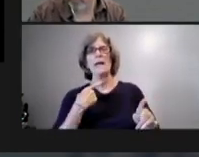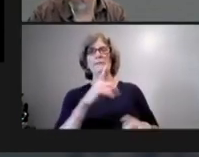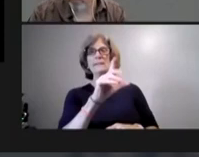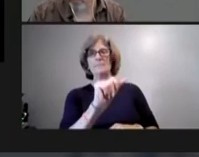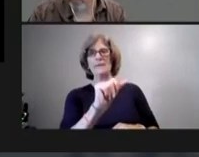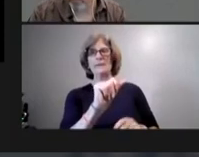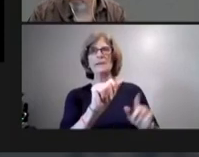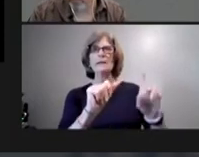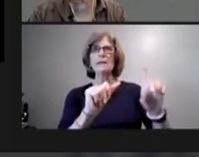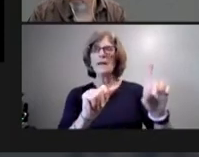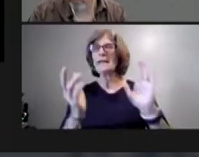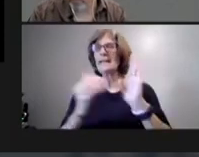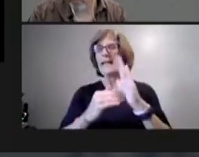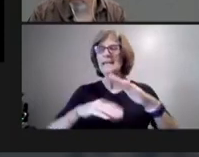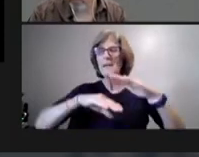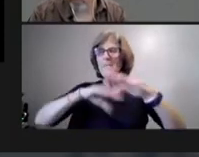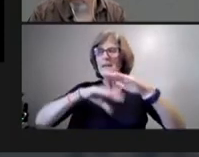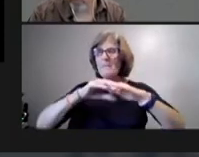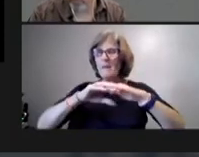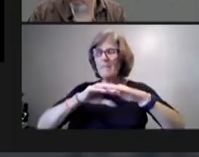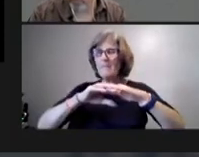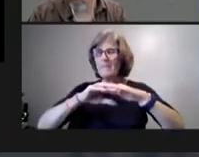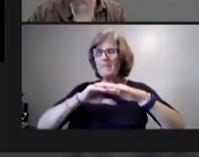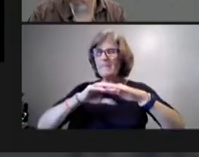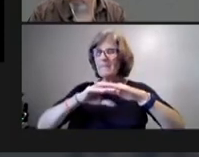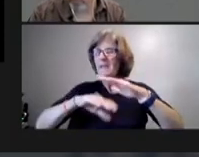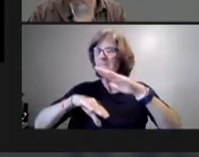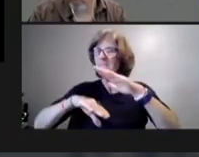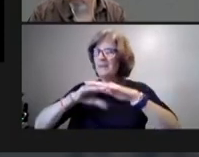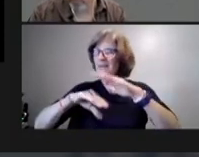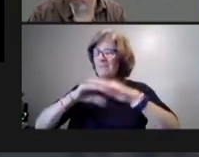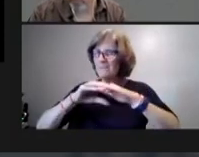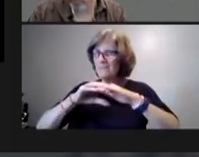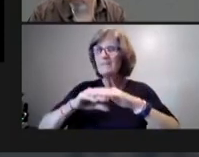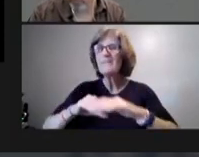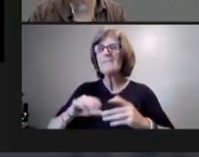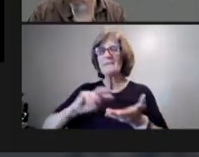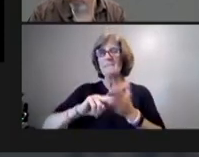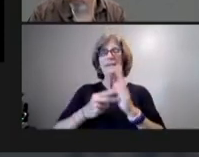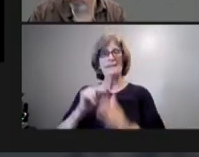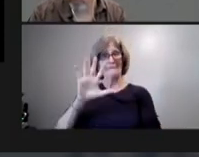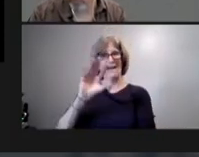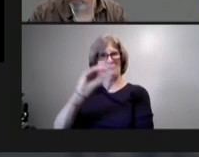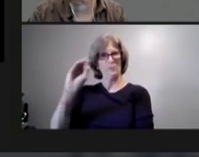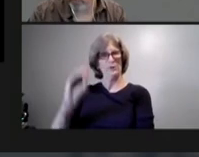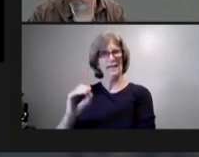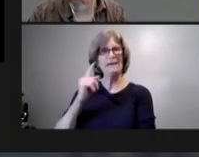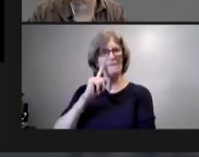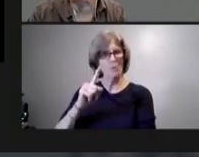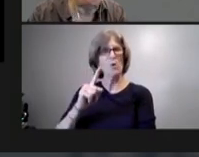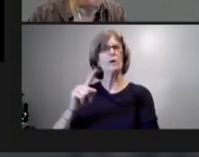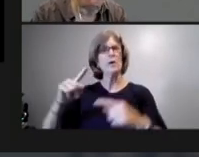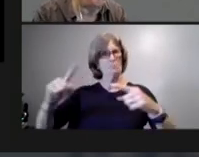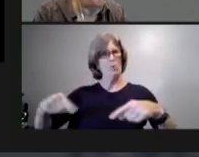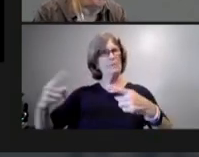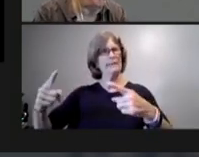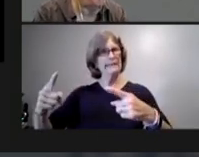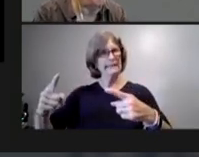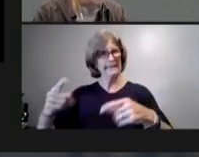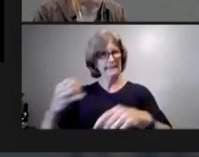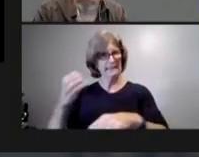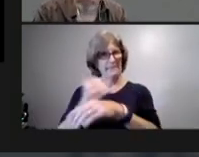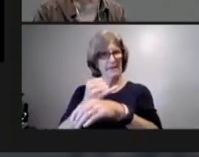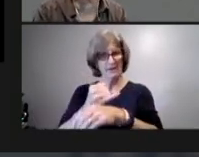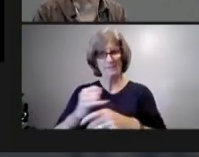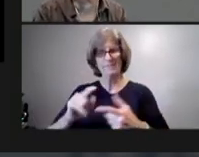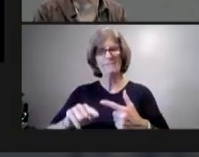minimums in multifamily housing. Those minimums are currently 5% for mobility impairments and 2% for vision